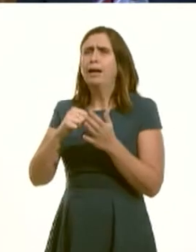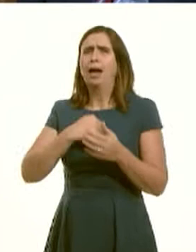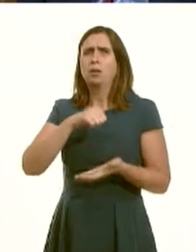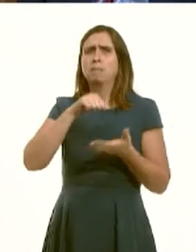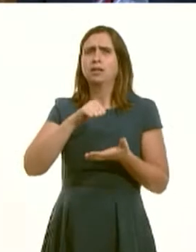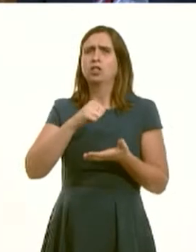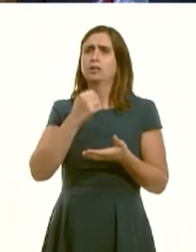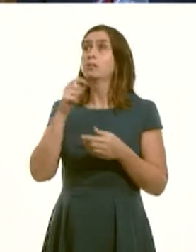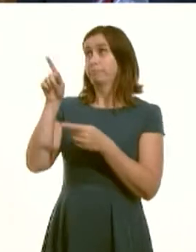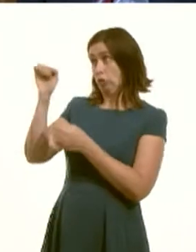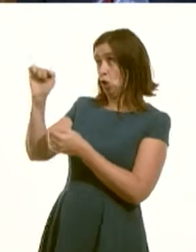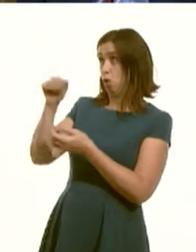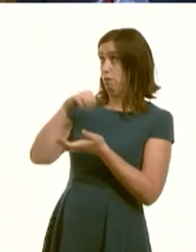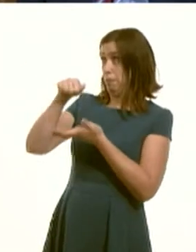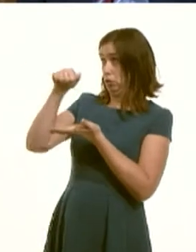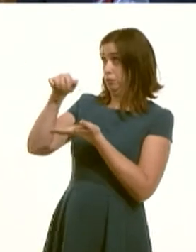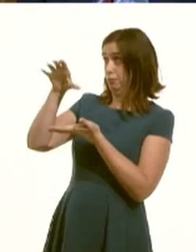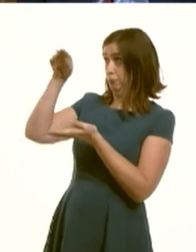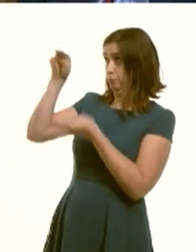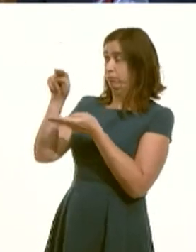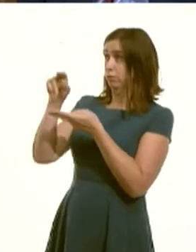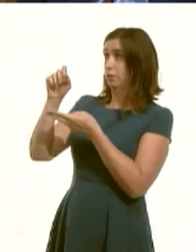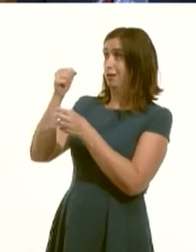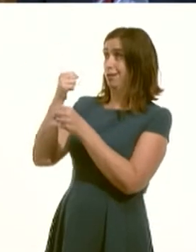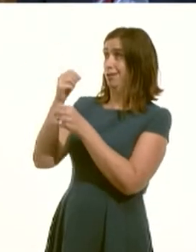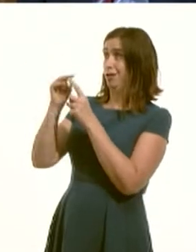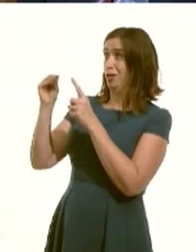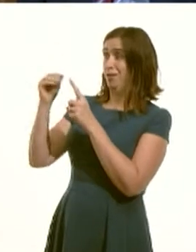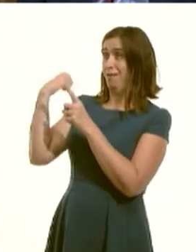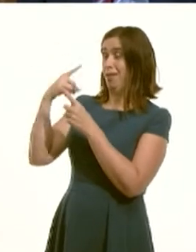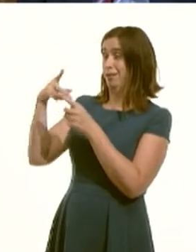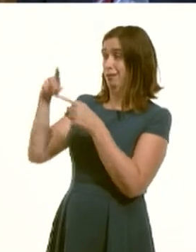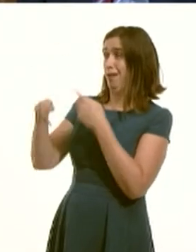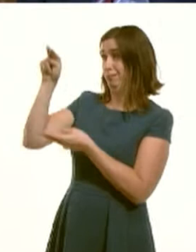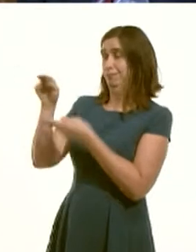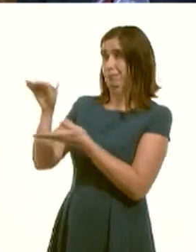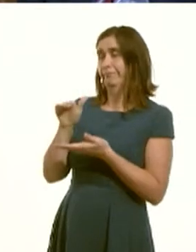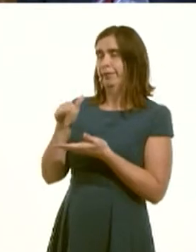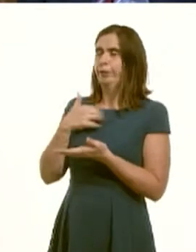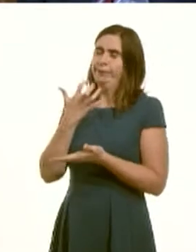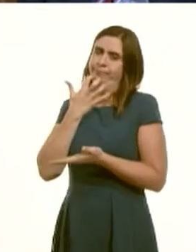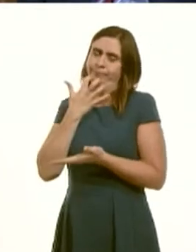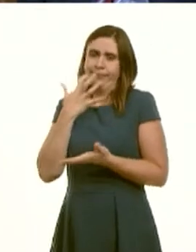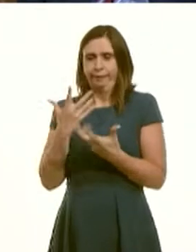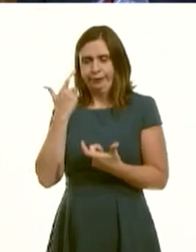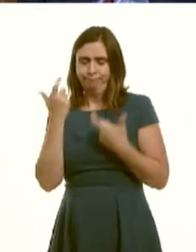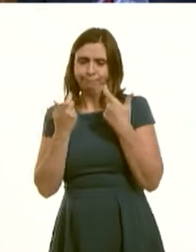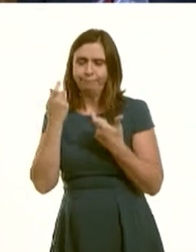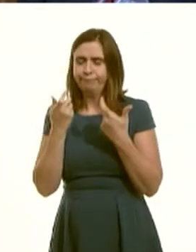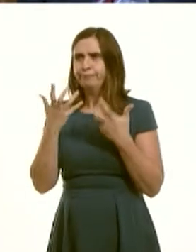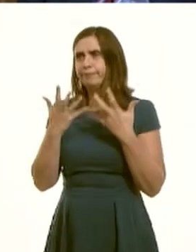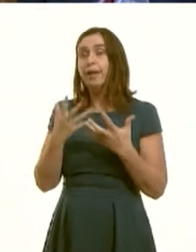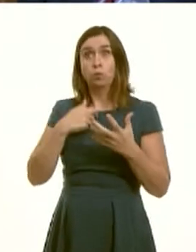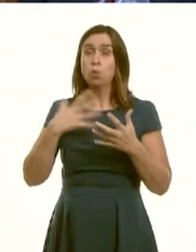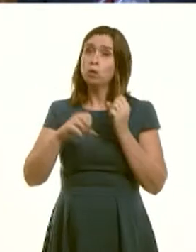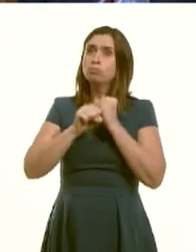from his party over the last 4 years, and that has meant that difficult decisions have had to be made. We will continue to promote, of course, Welsh food and